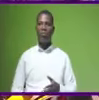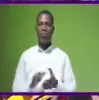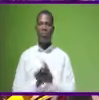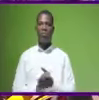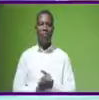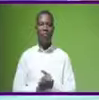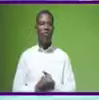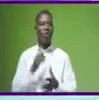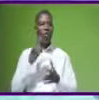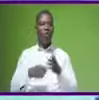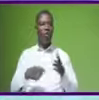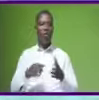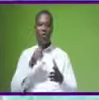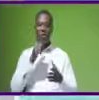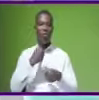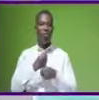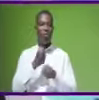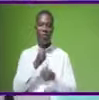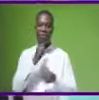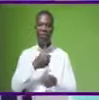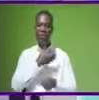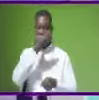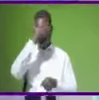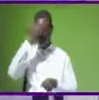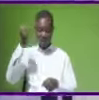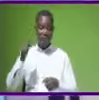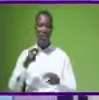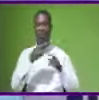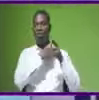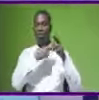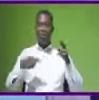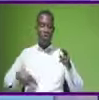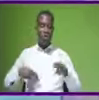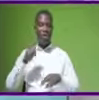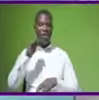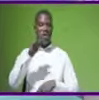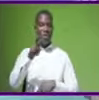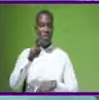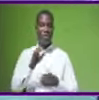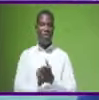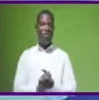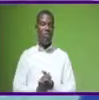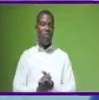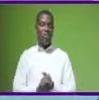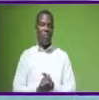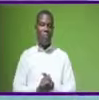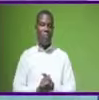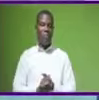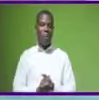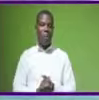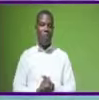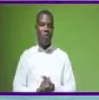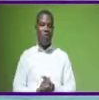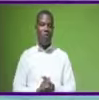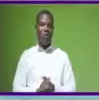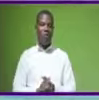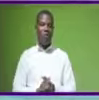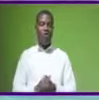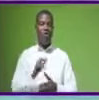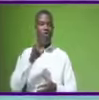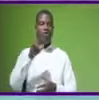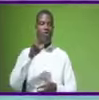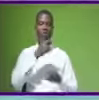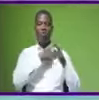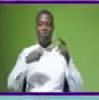dear ba me rem to me fi royal tv da amen amen royal tv chere me